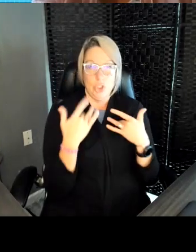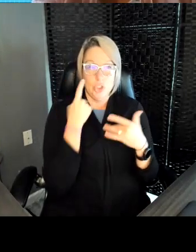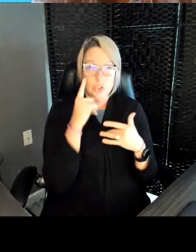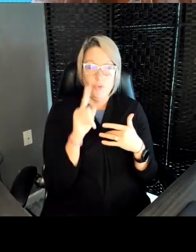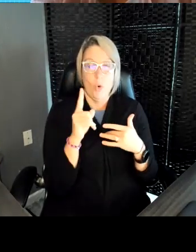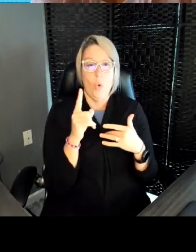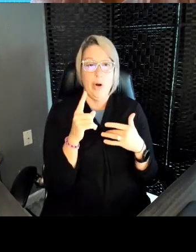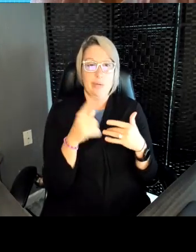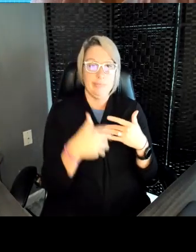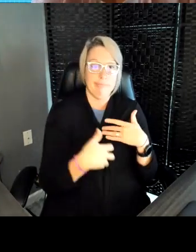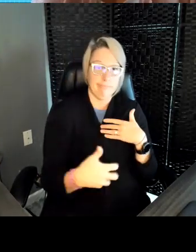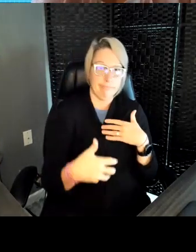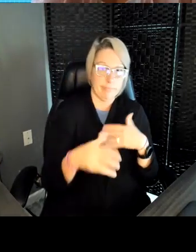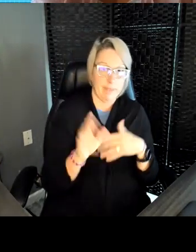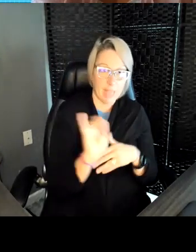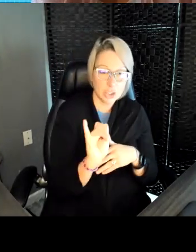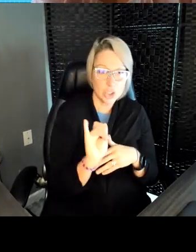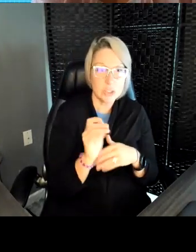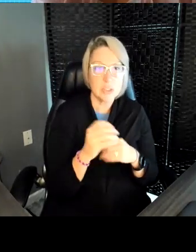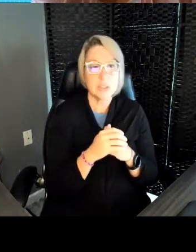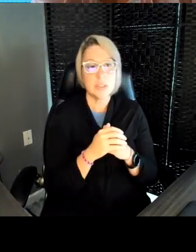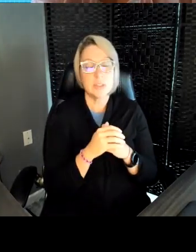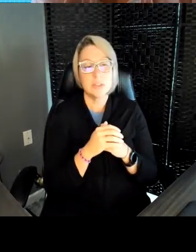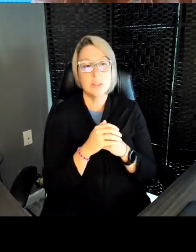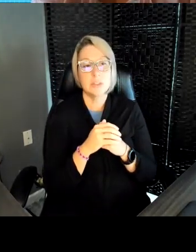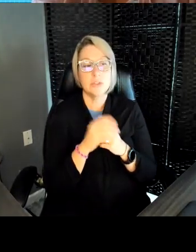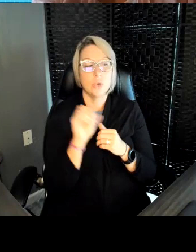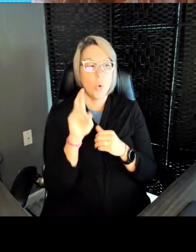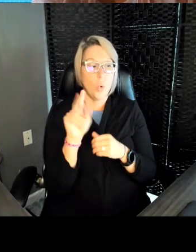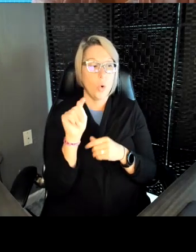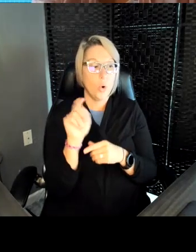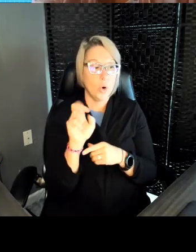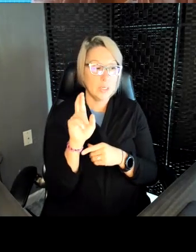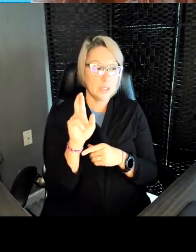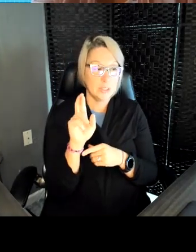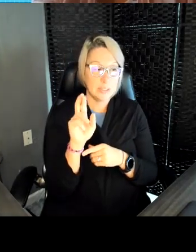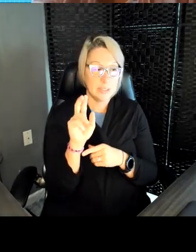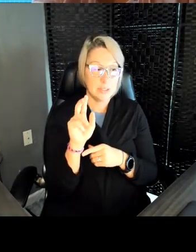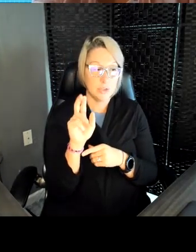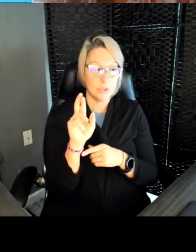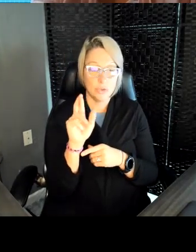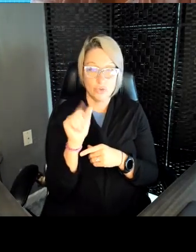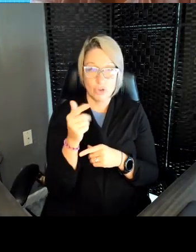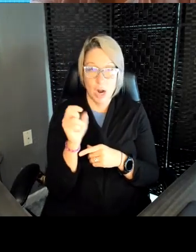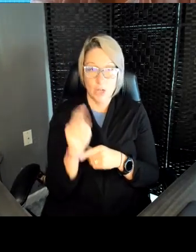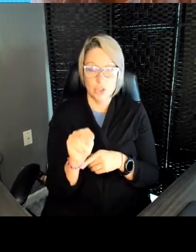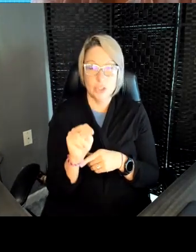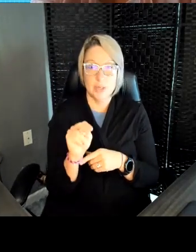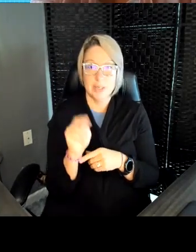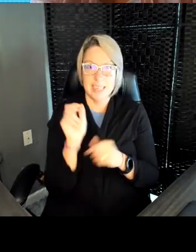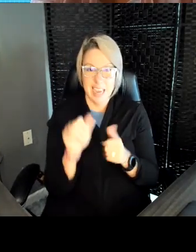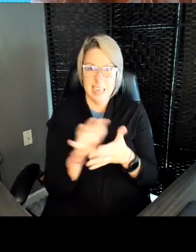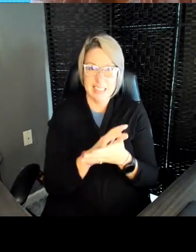worry about any kind of teratogen, that it really can damage that developing system.